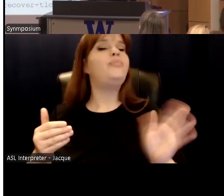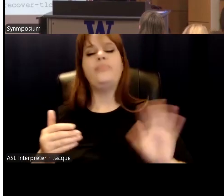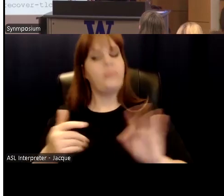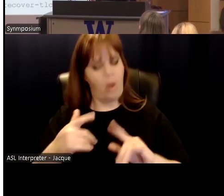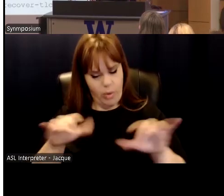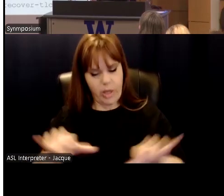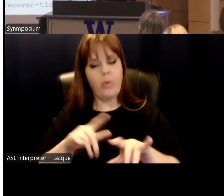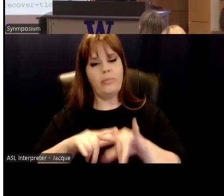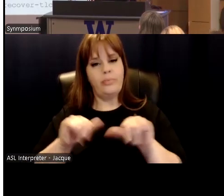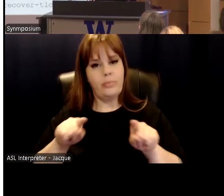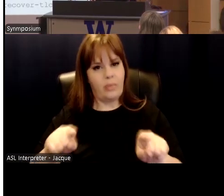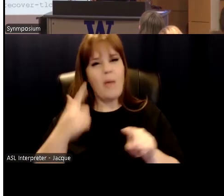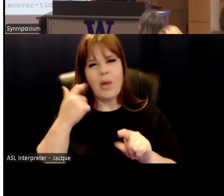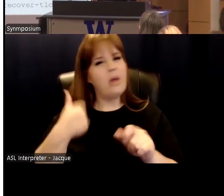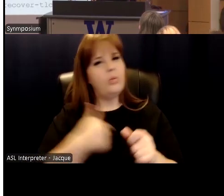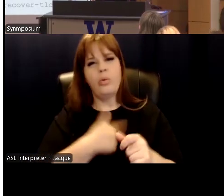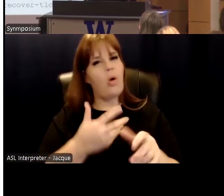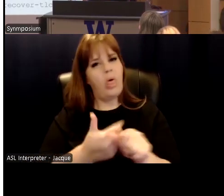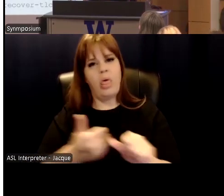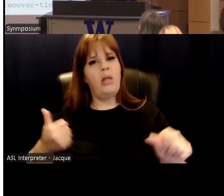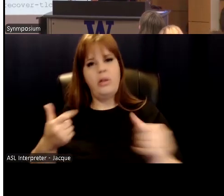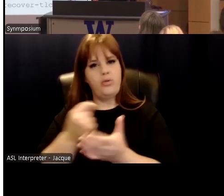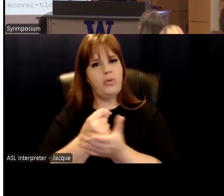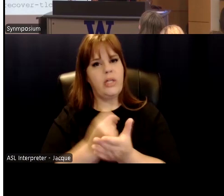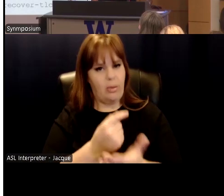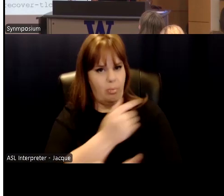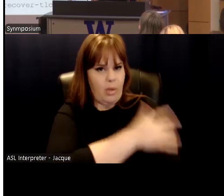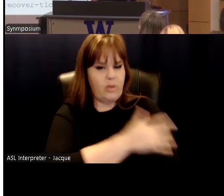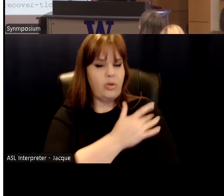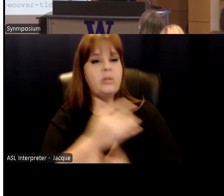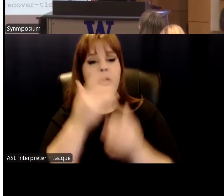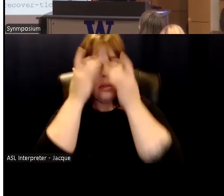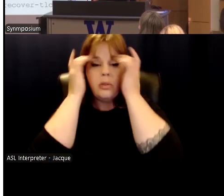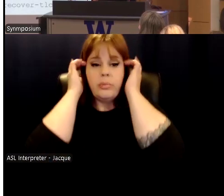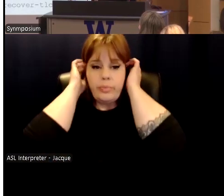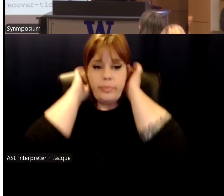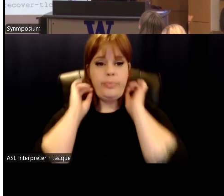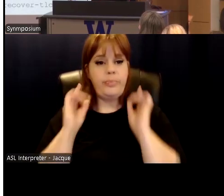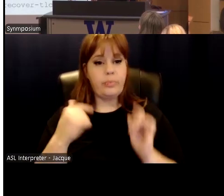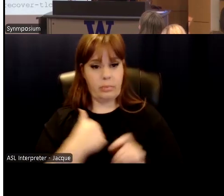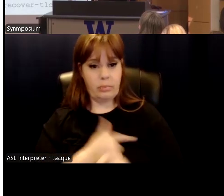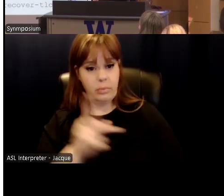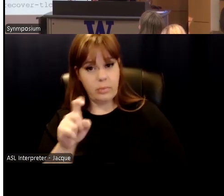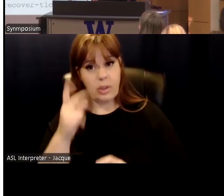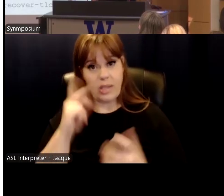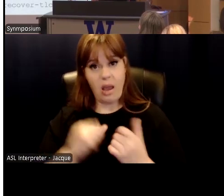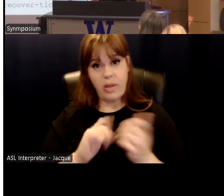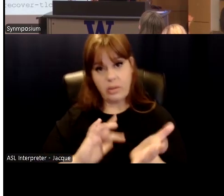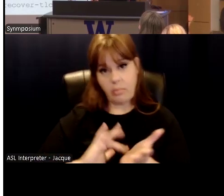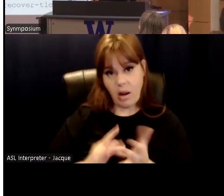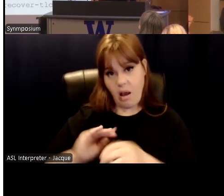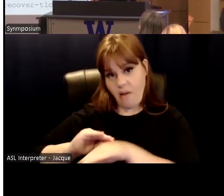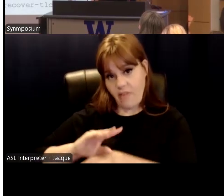We need to include these biomarkers in clinical trials as secondary endpoints and see how these medications affect